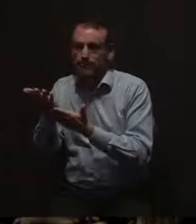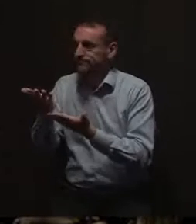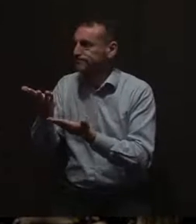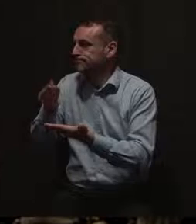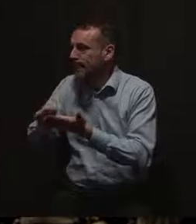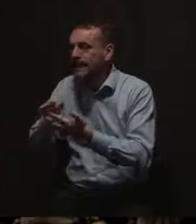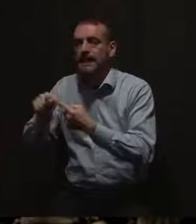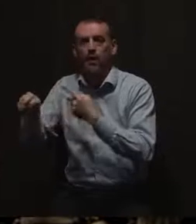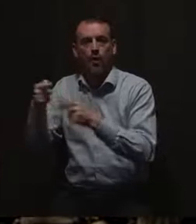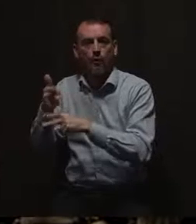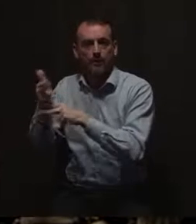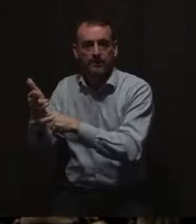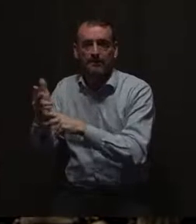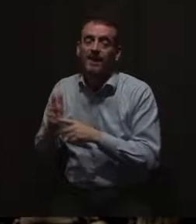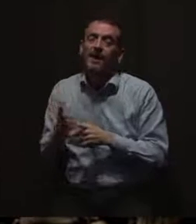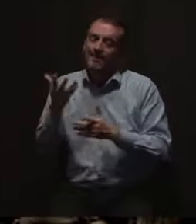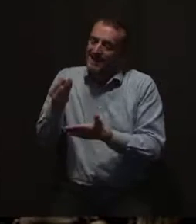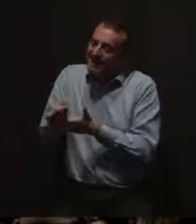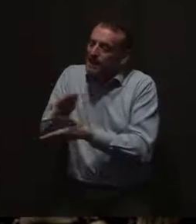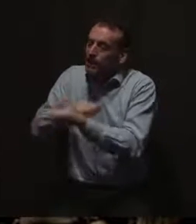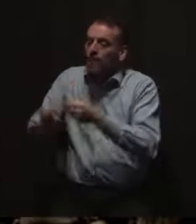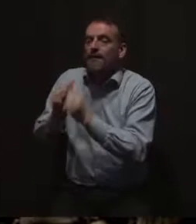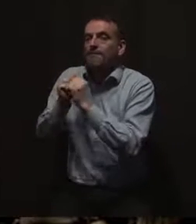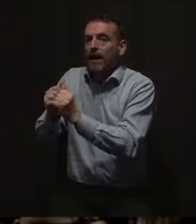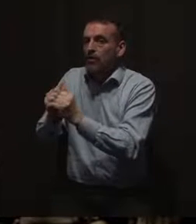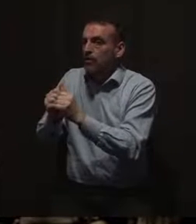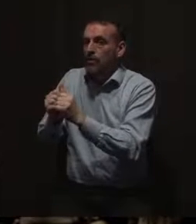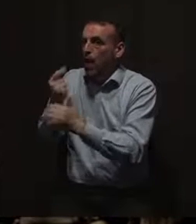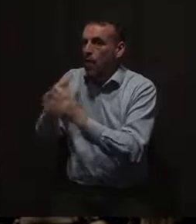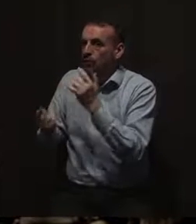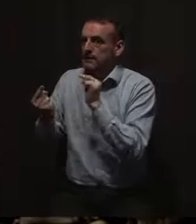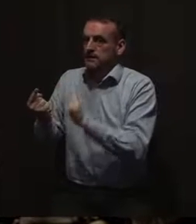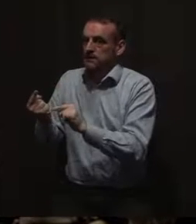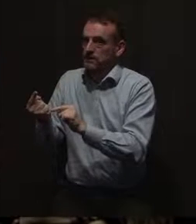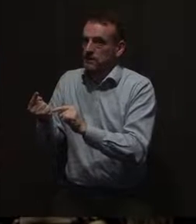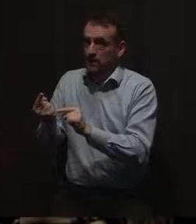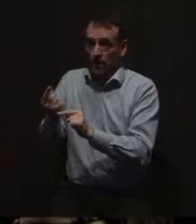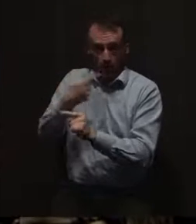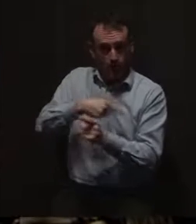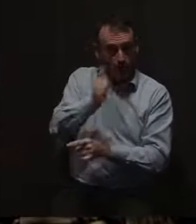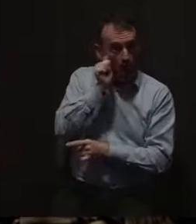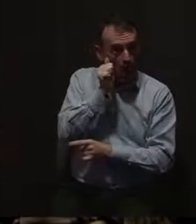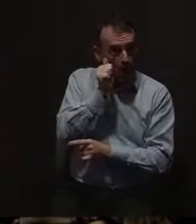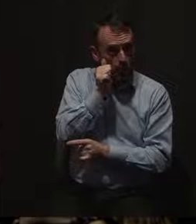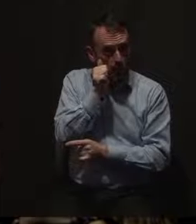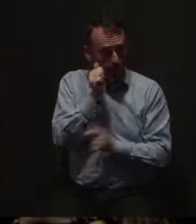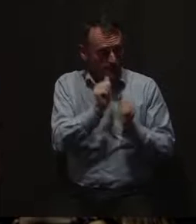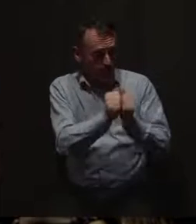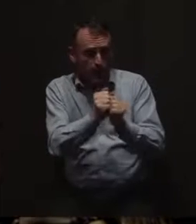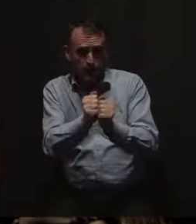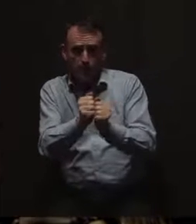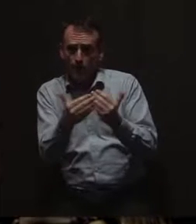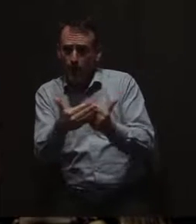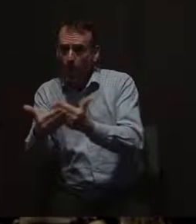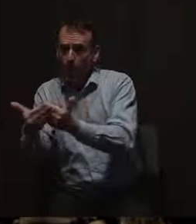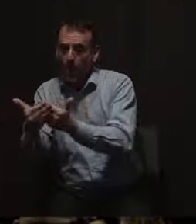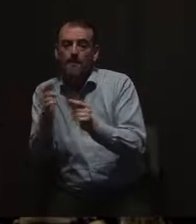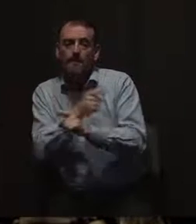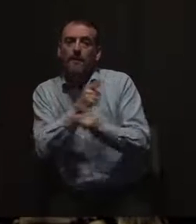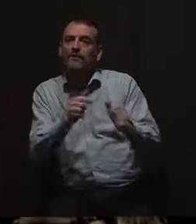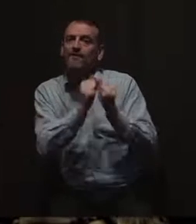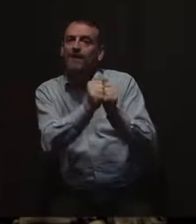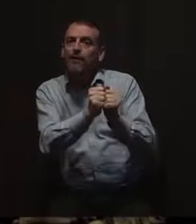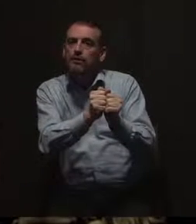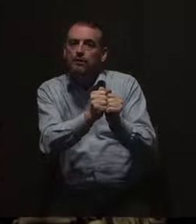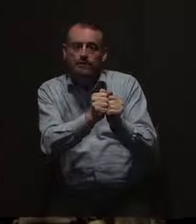course, economic values are not the only values, as we all know, but we cannot measure these other values. So we need